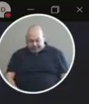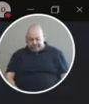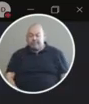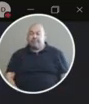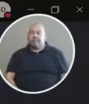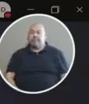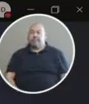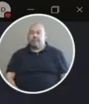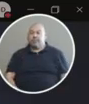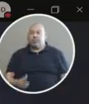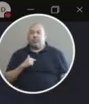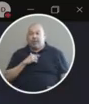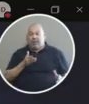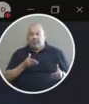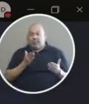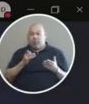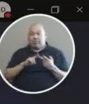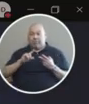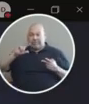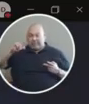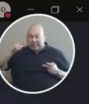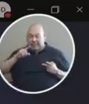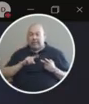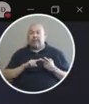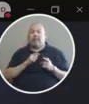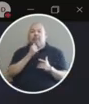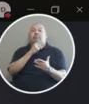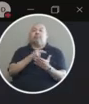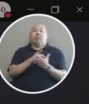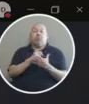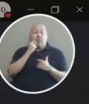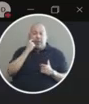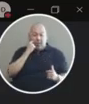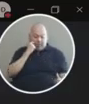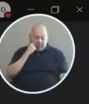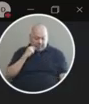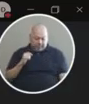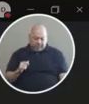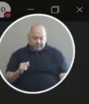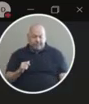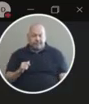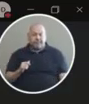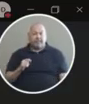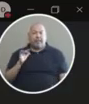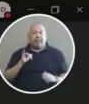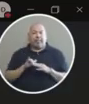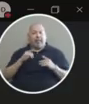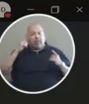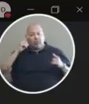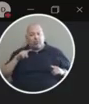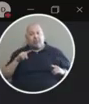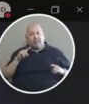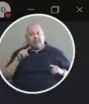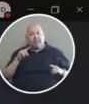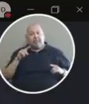Yes, Mayor, we do have a motion and a second to approve the resolution and the agreement.